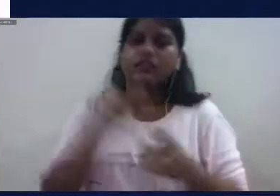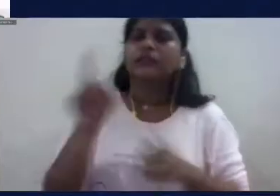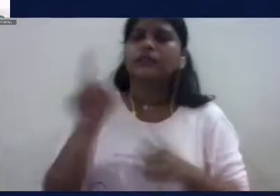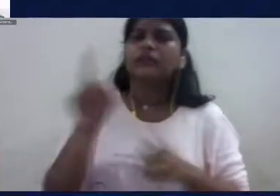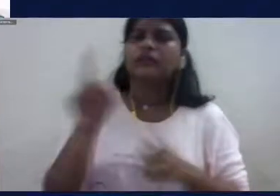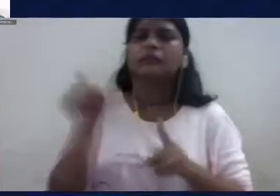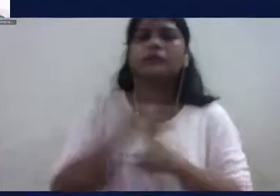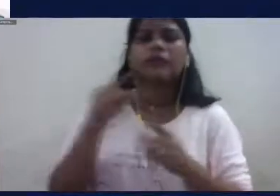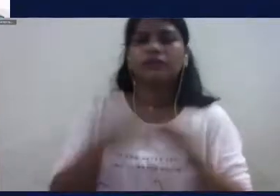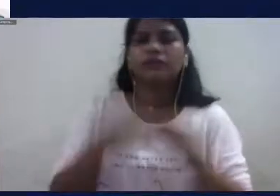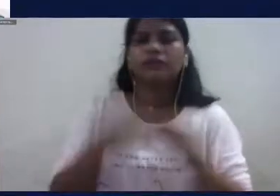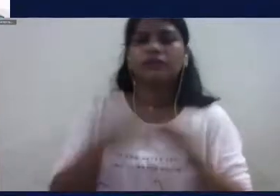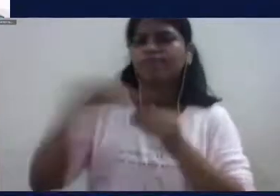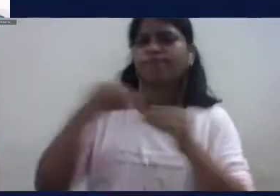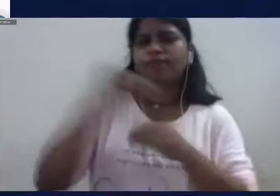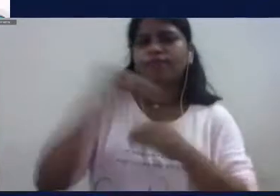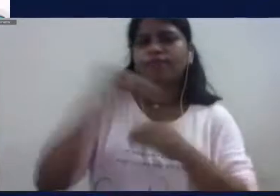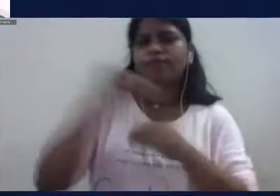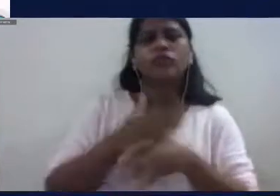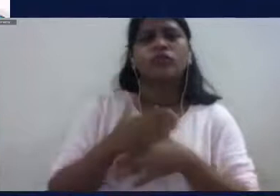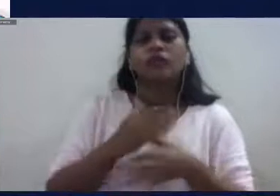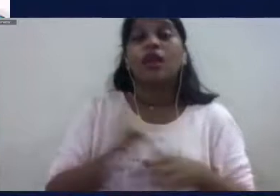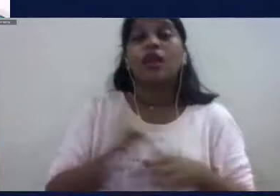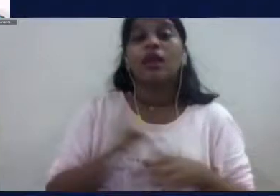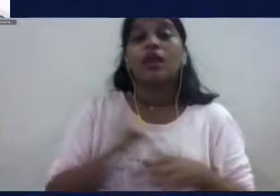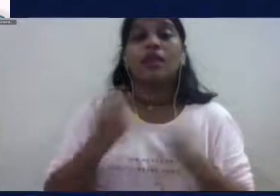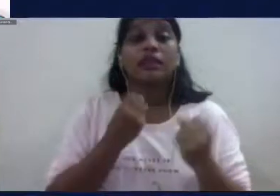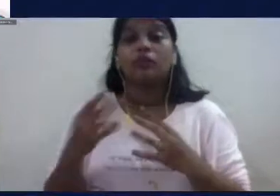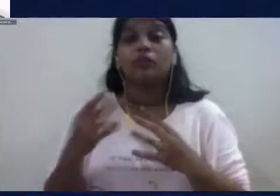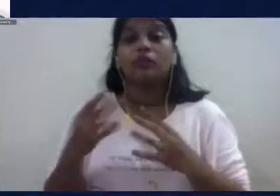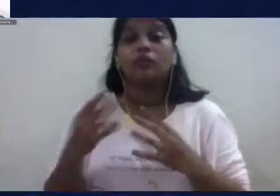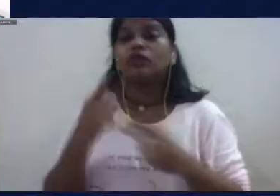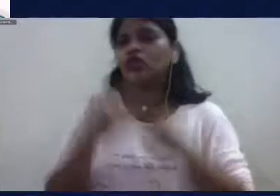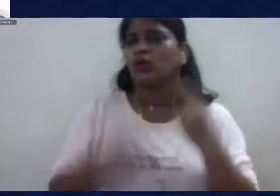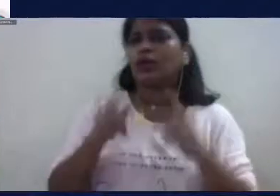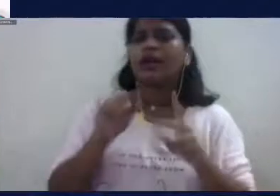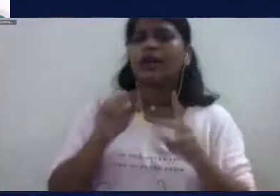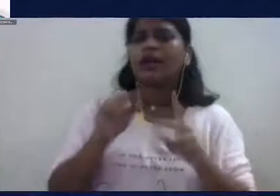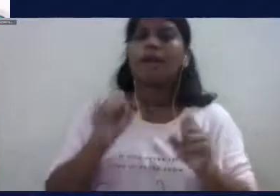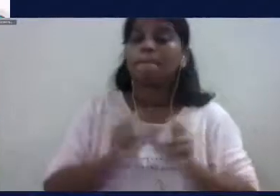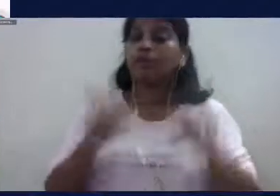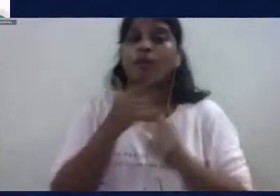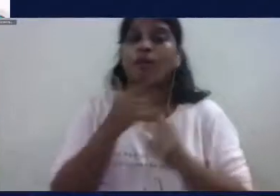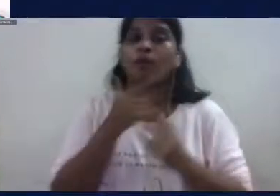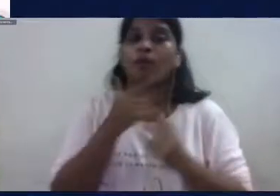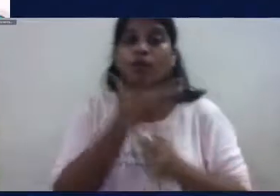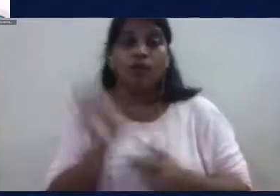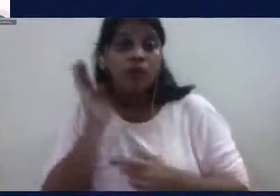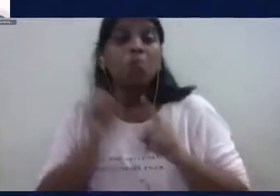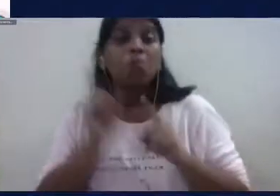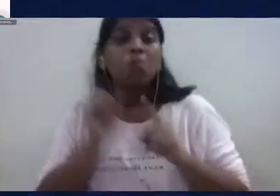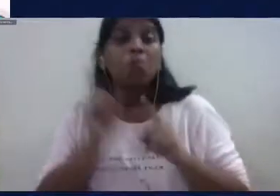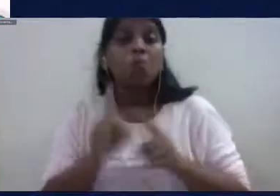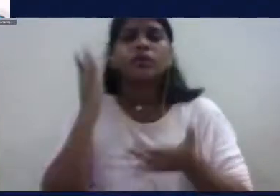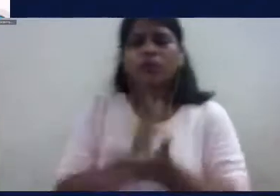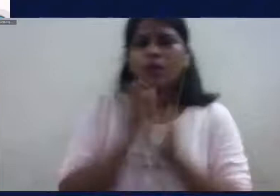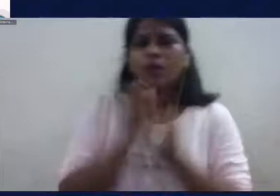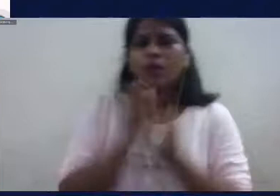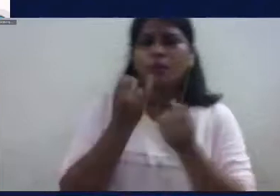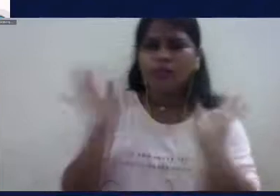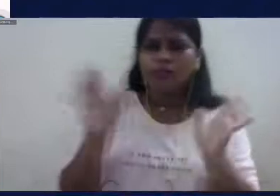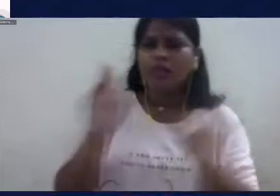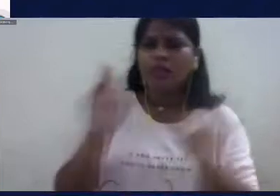some increase in market share, and so on and so forth. The numbers tell a story, and that's amazing, beautiful to hear. But if we stop at just numbers,